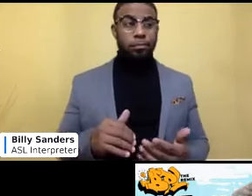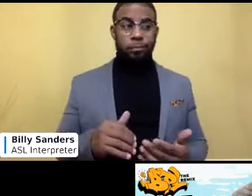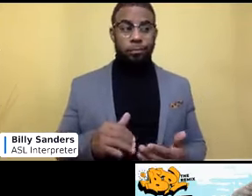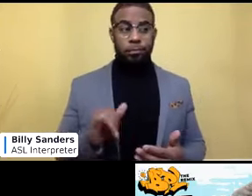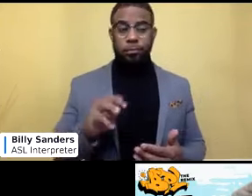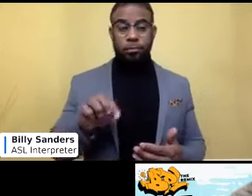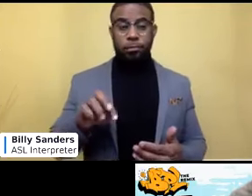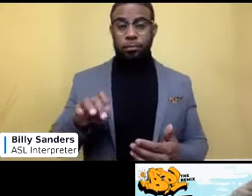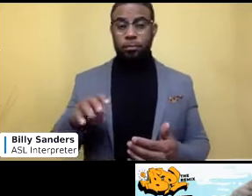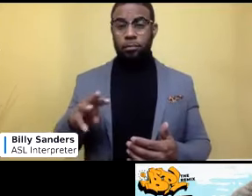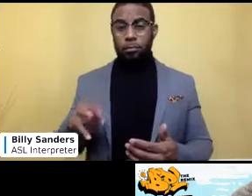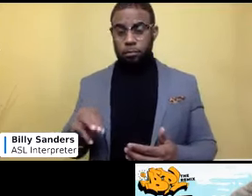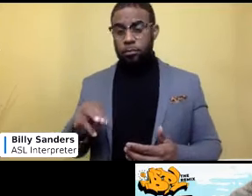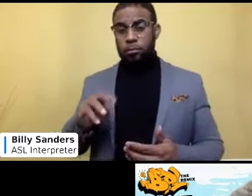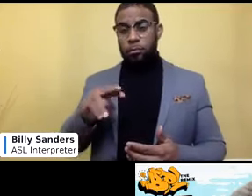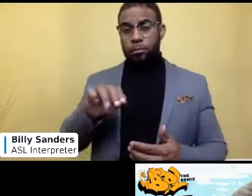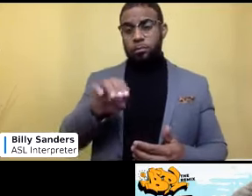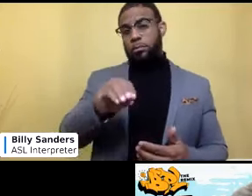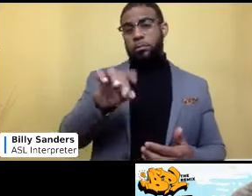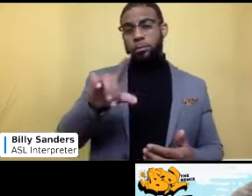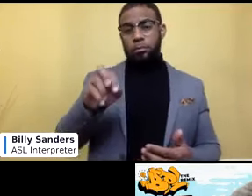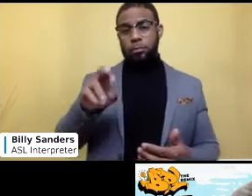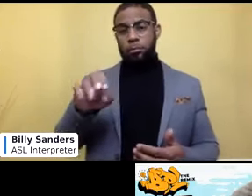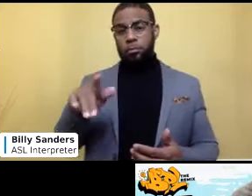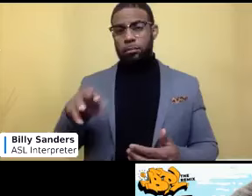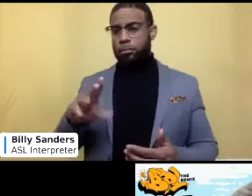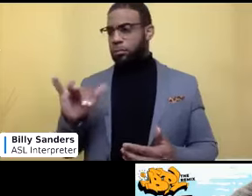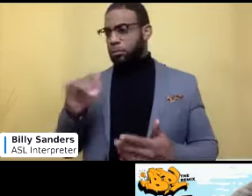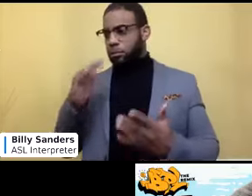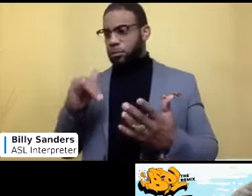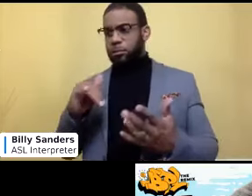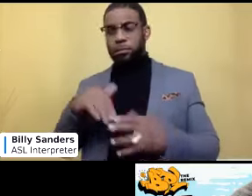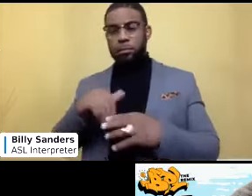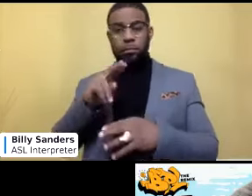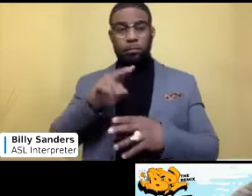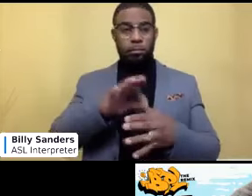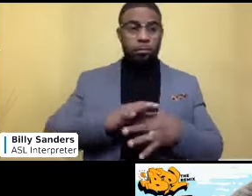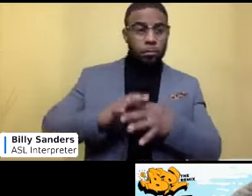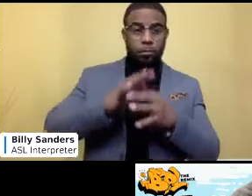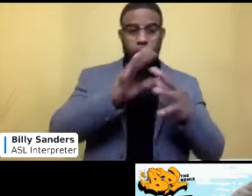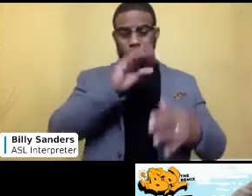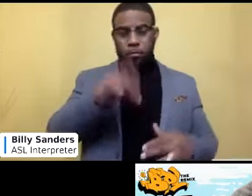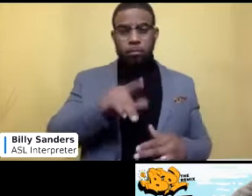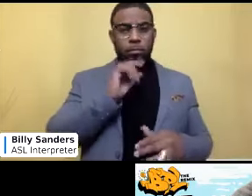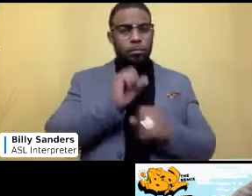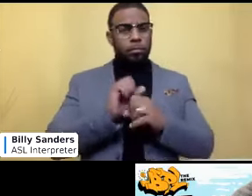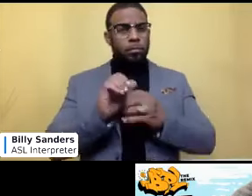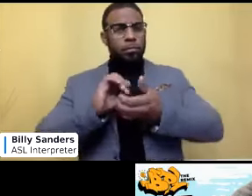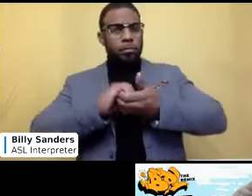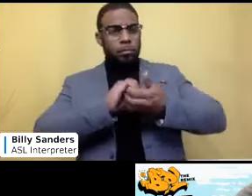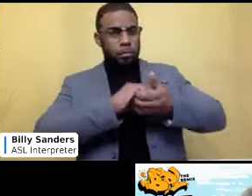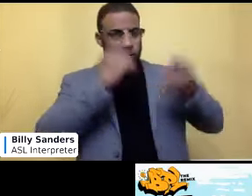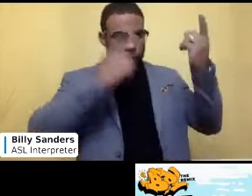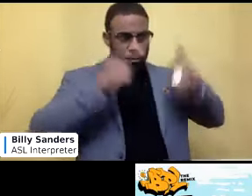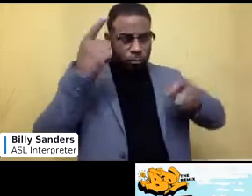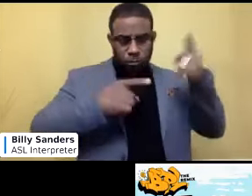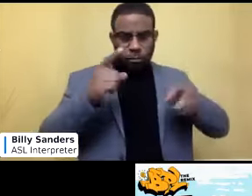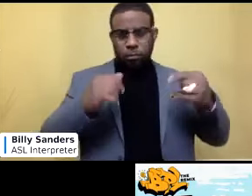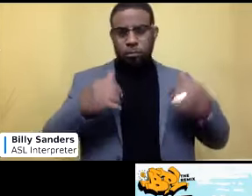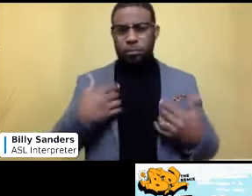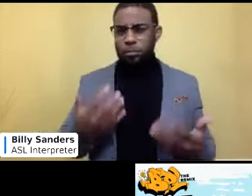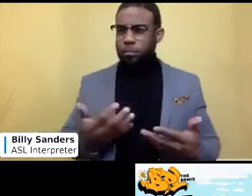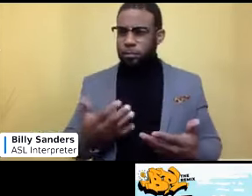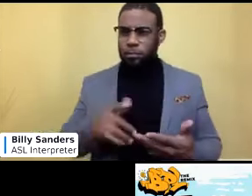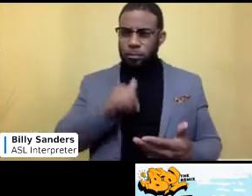imperialism and neoliberalism. In fact, it's another reason why, like in a united Africa that's actually cooperating and have